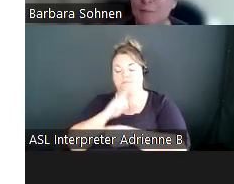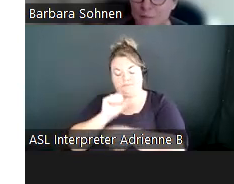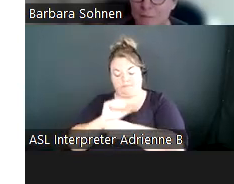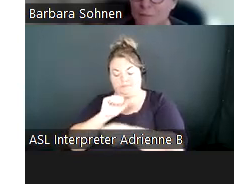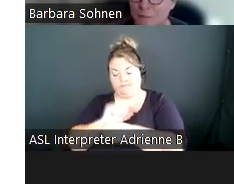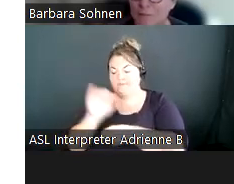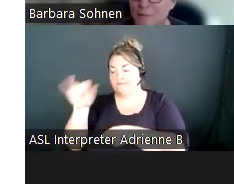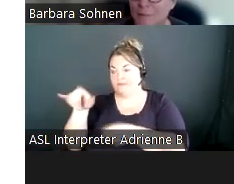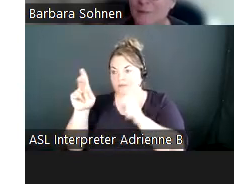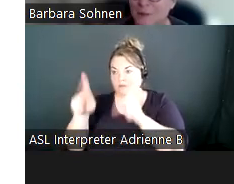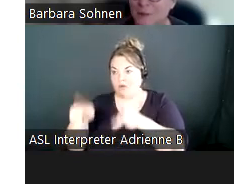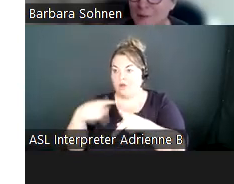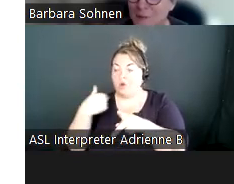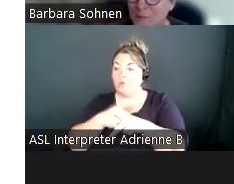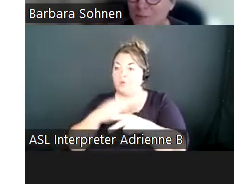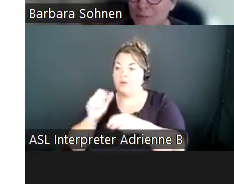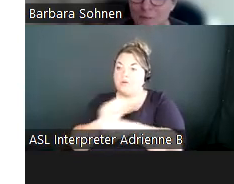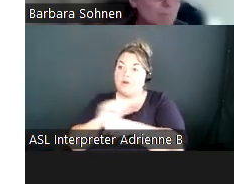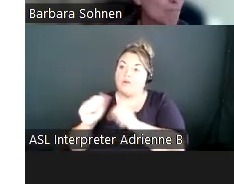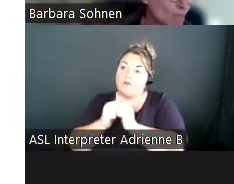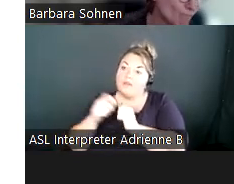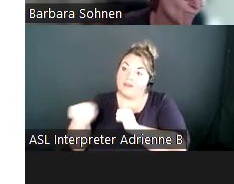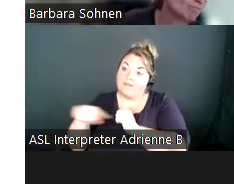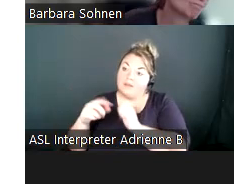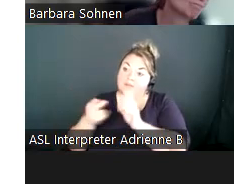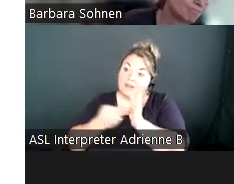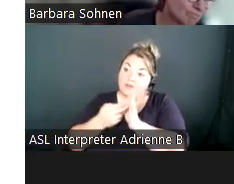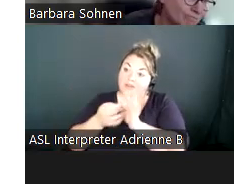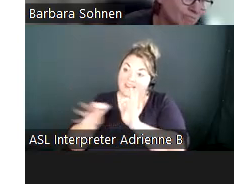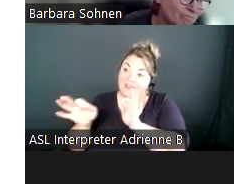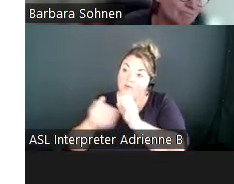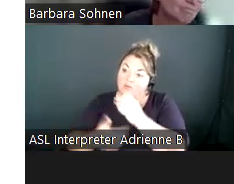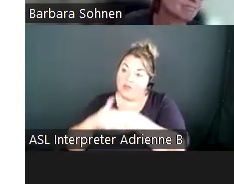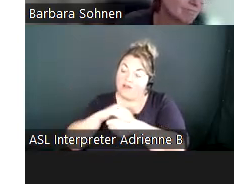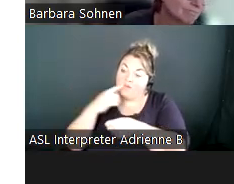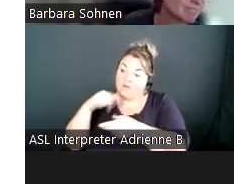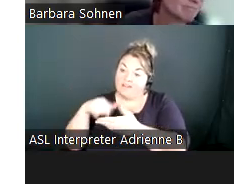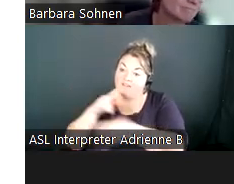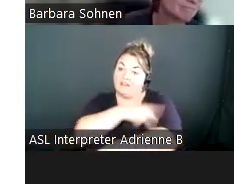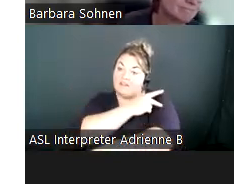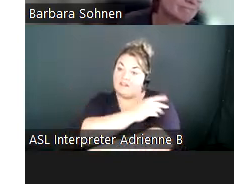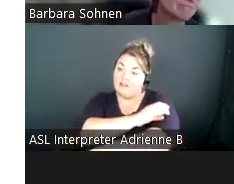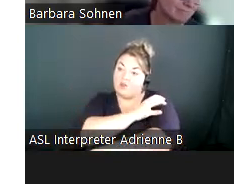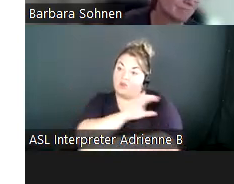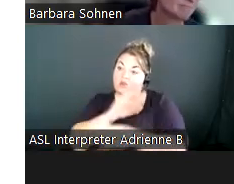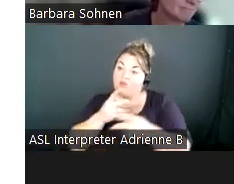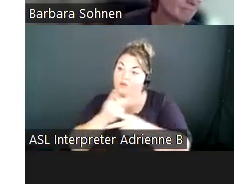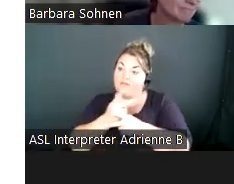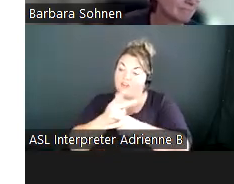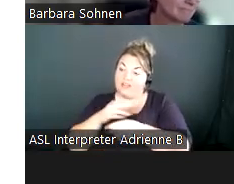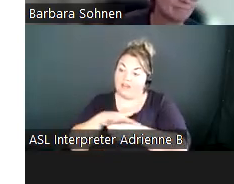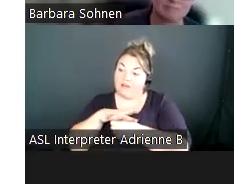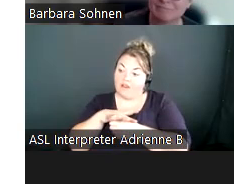that person. We worked with HCPF to make sure that that language was covered within this clinical supervision area and within the